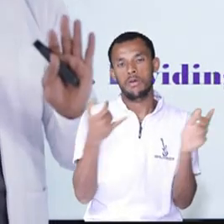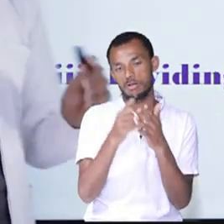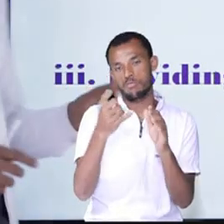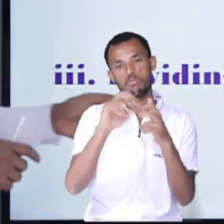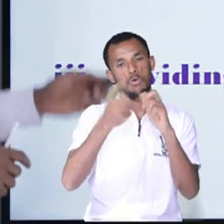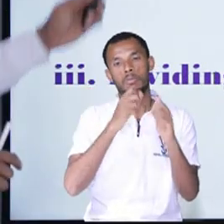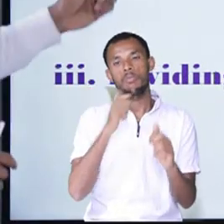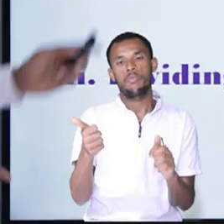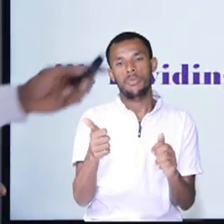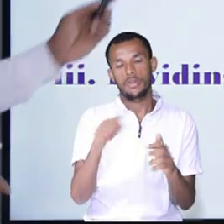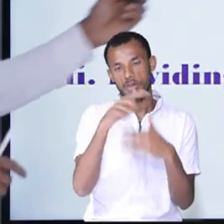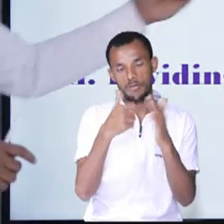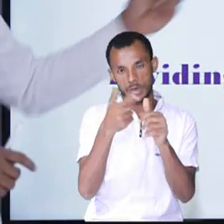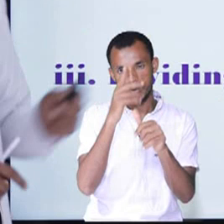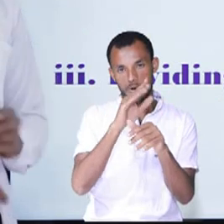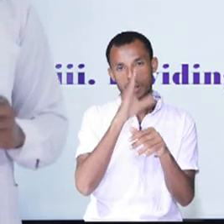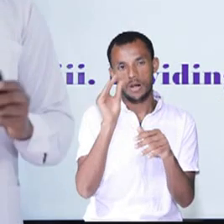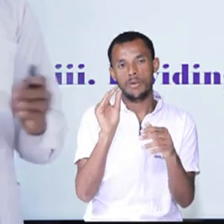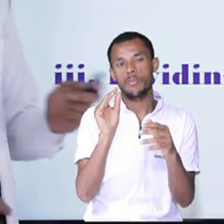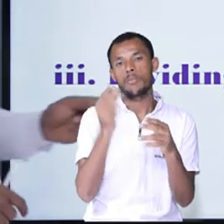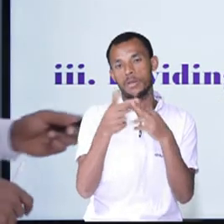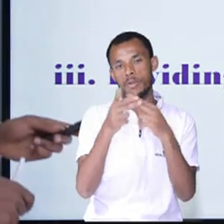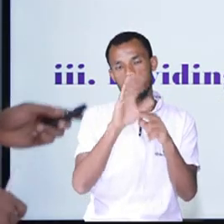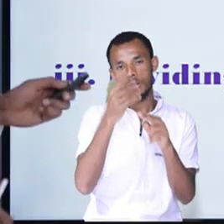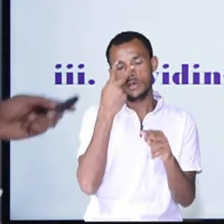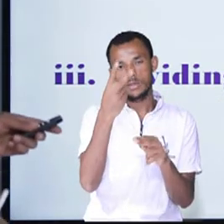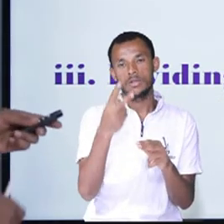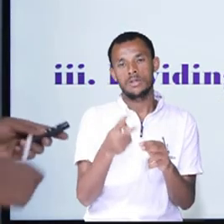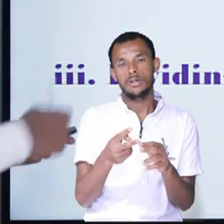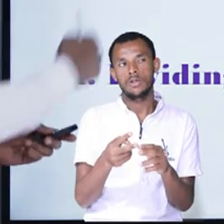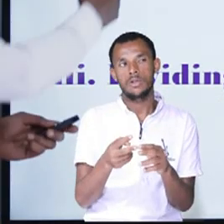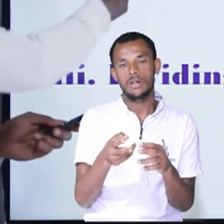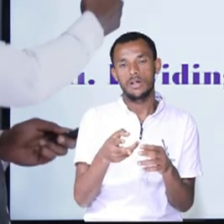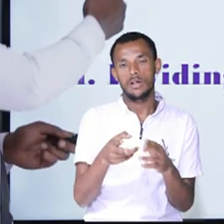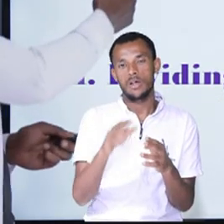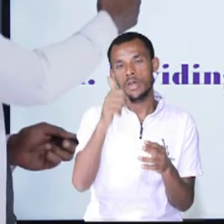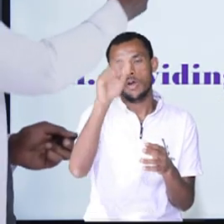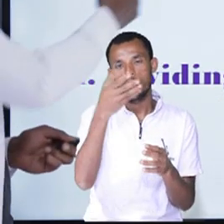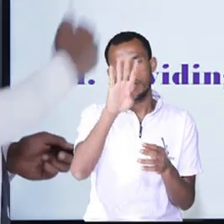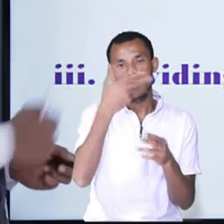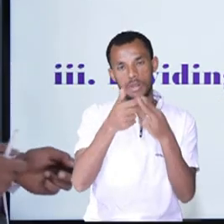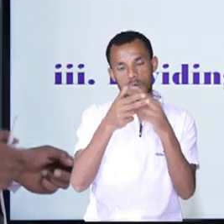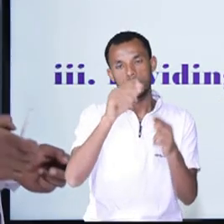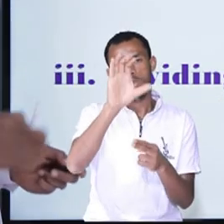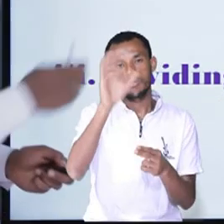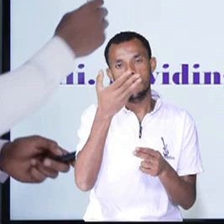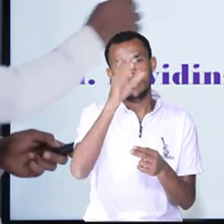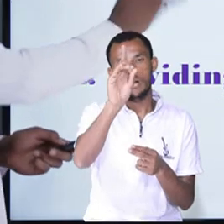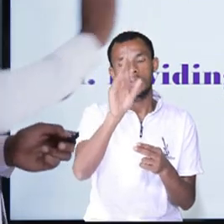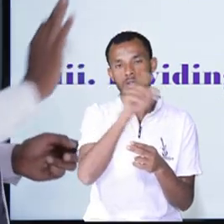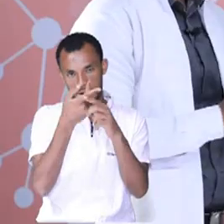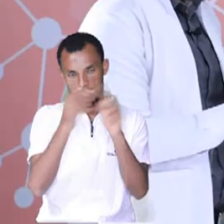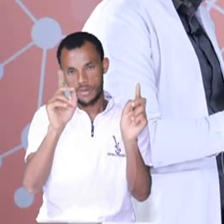not problem. Therefore, the first one, in the case of multiplying fraction, let's take a over b times c over d.